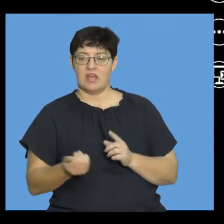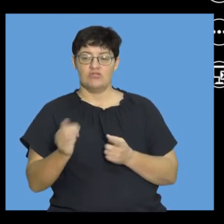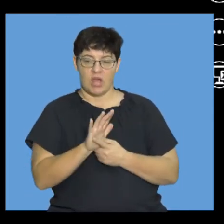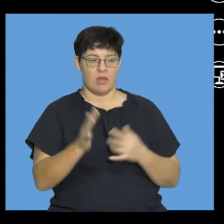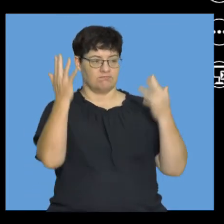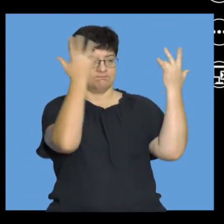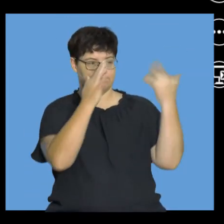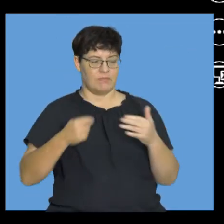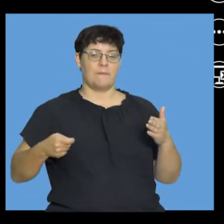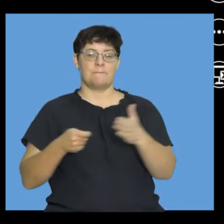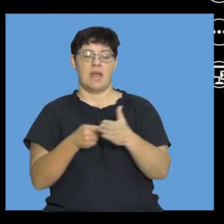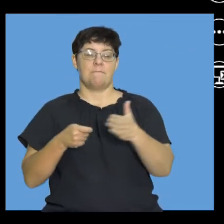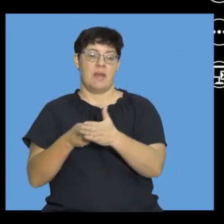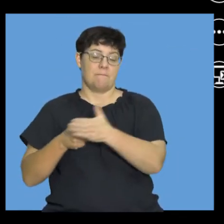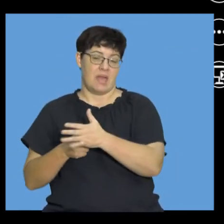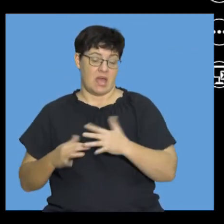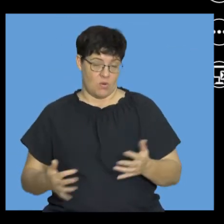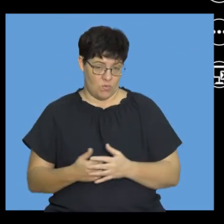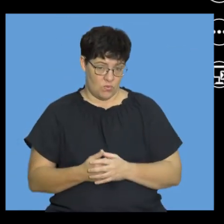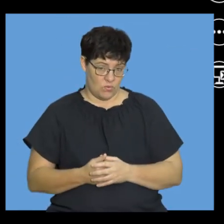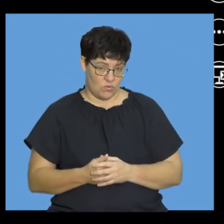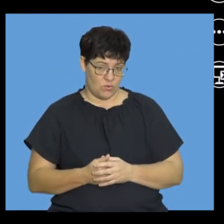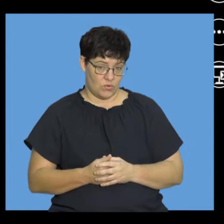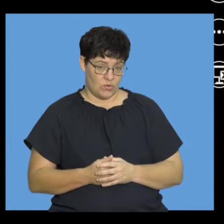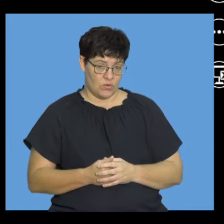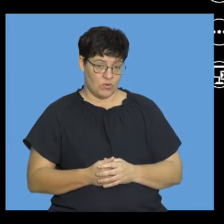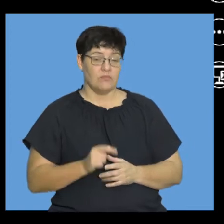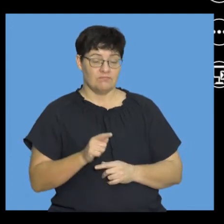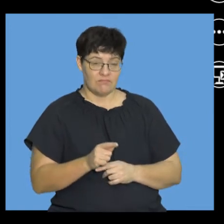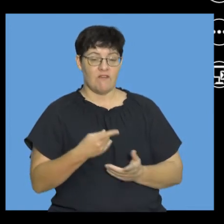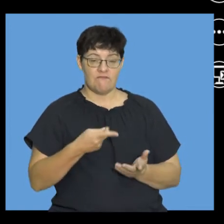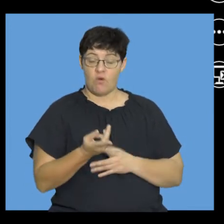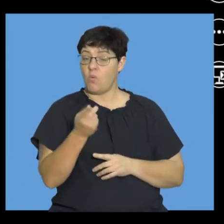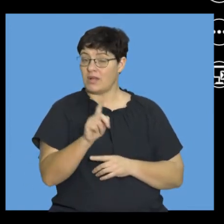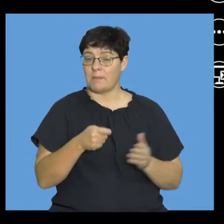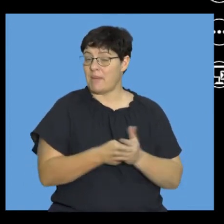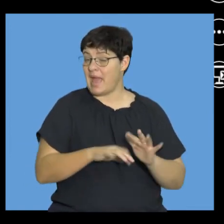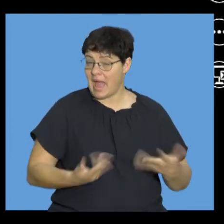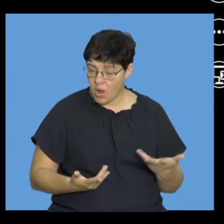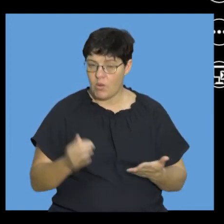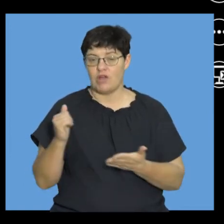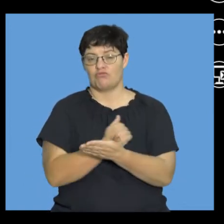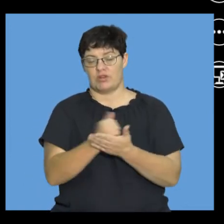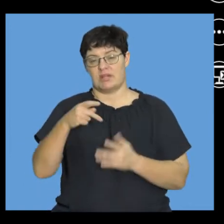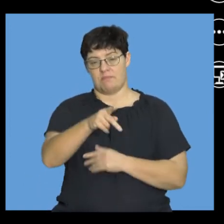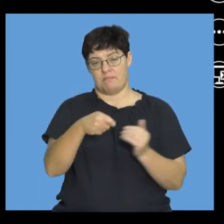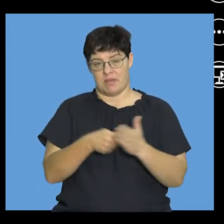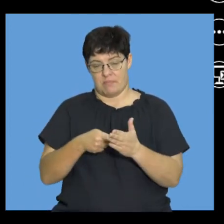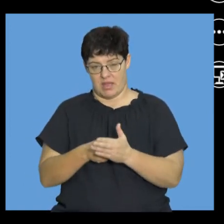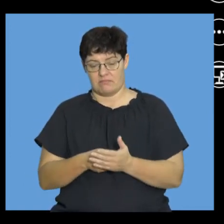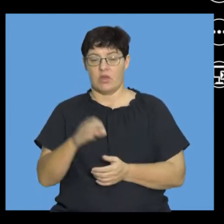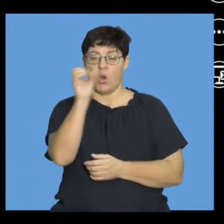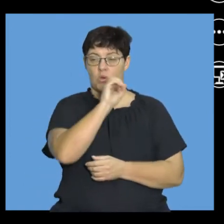purchases in terms of the credit purchases that we had. There's the October one,